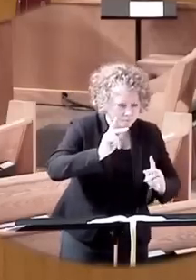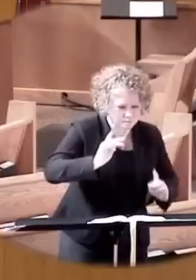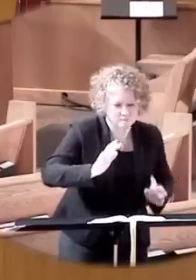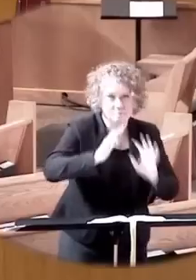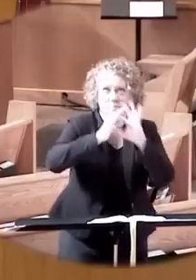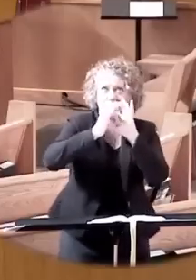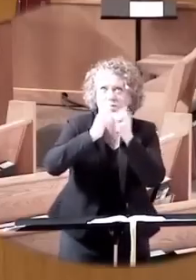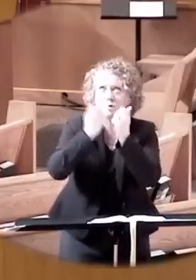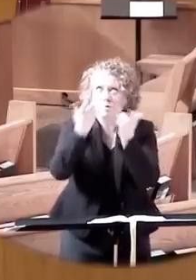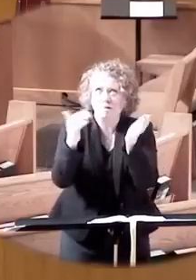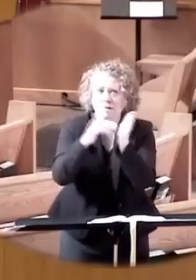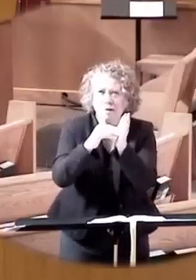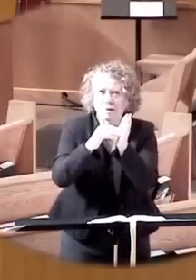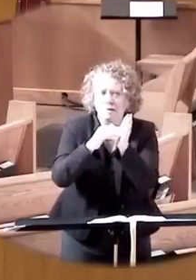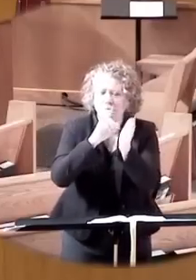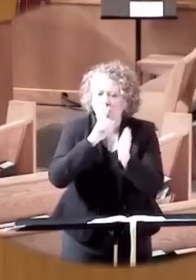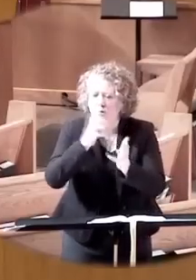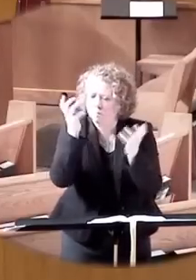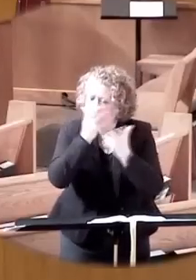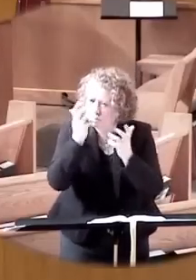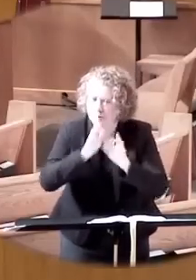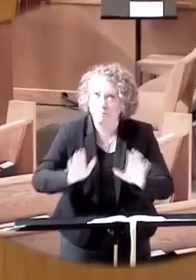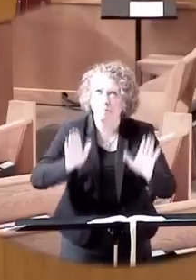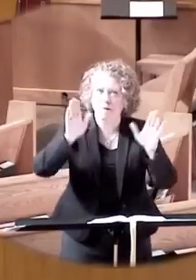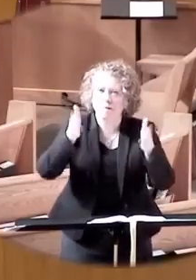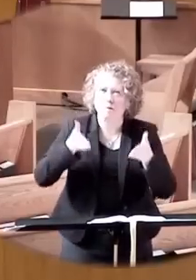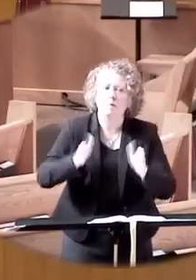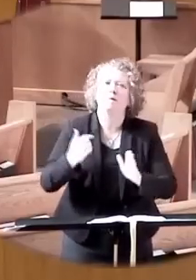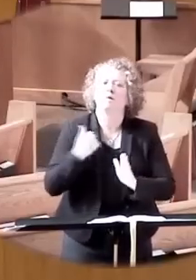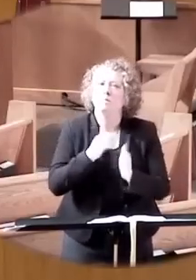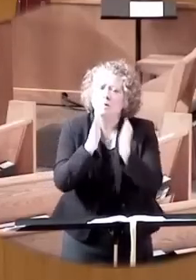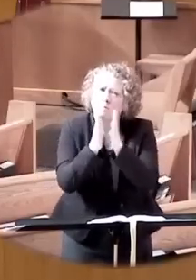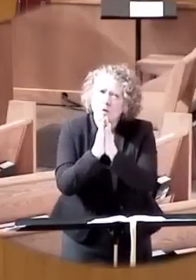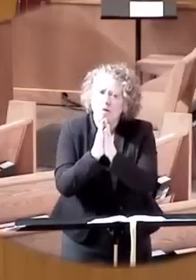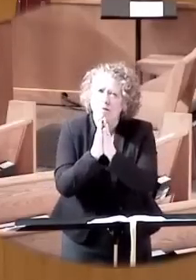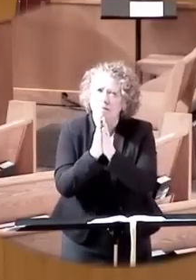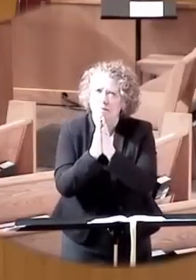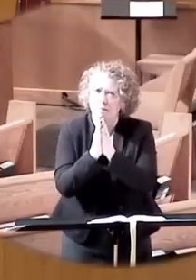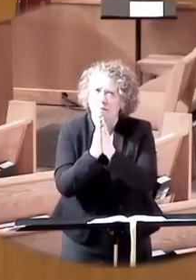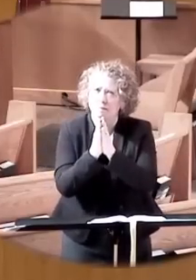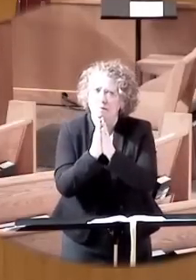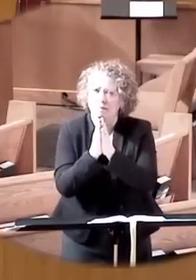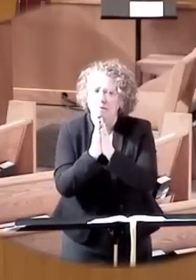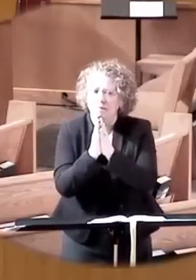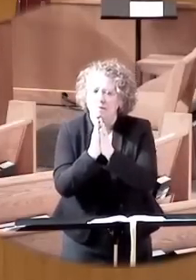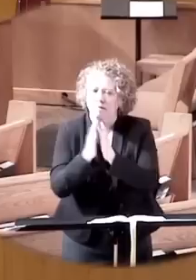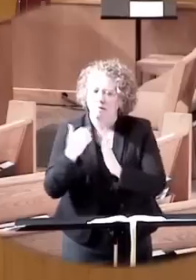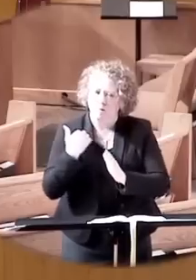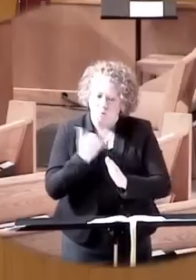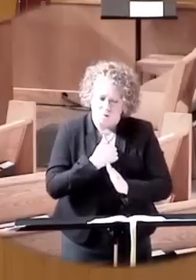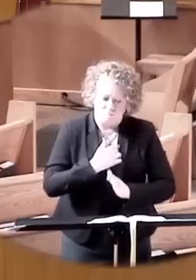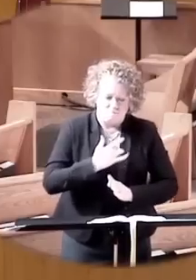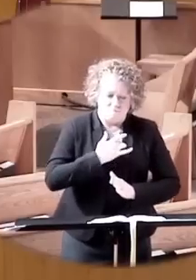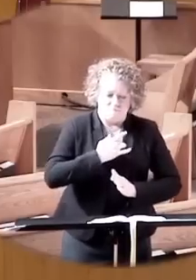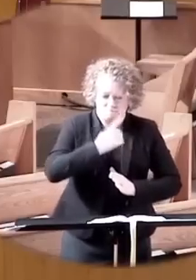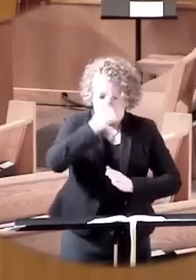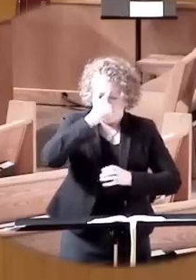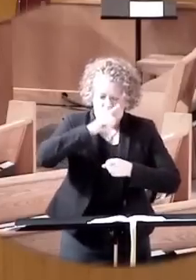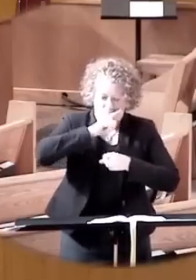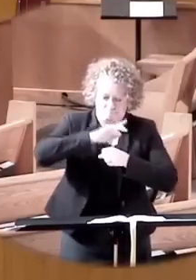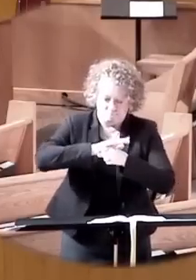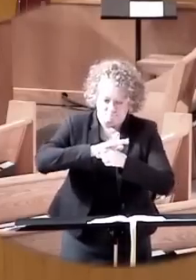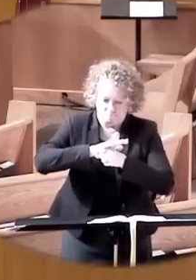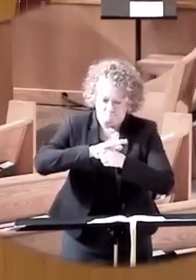a wonderful way, grant, we pray, that with prompt devotion and